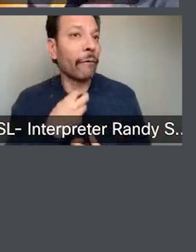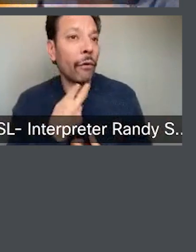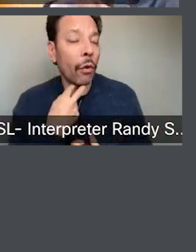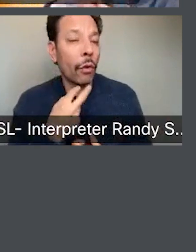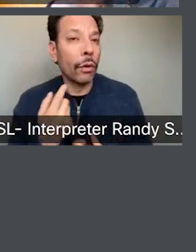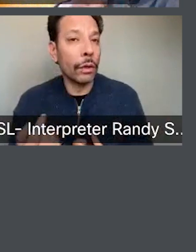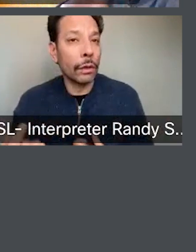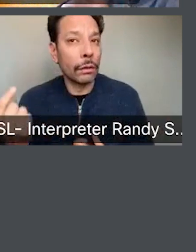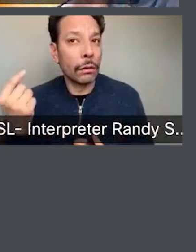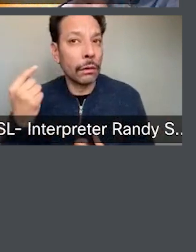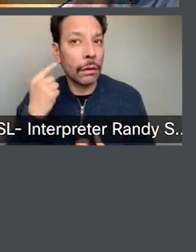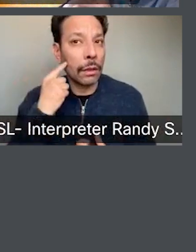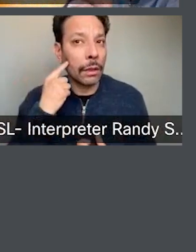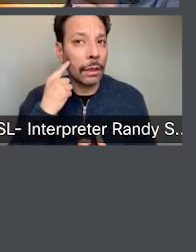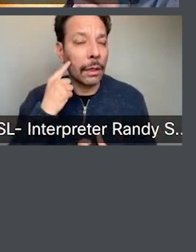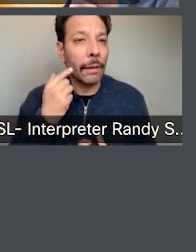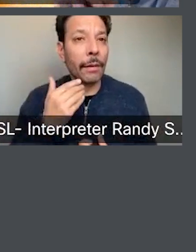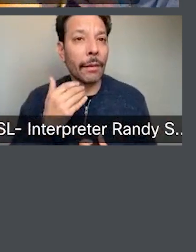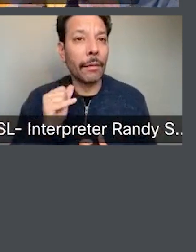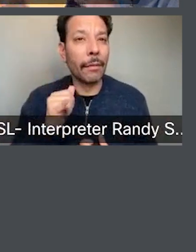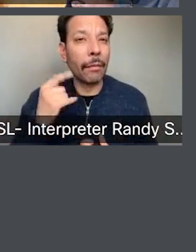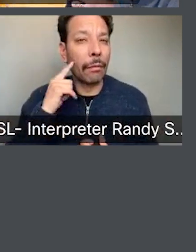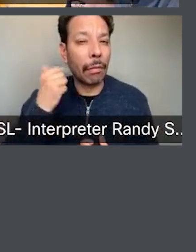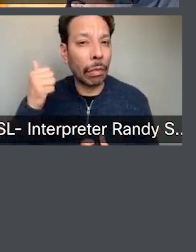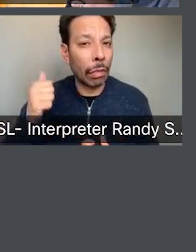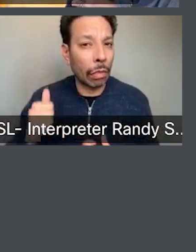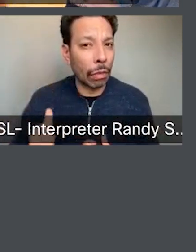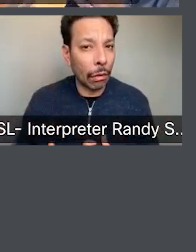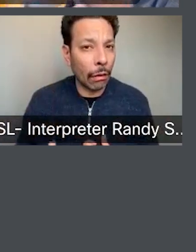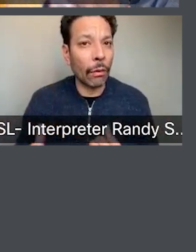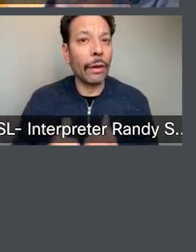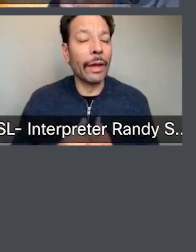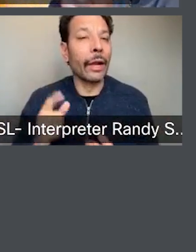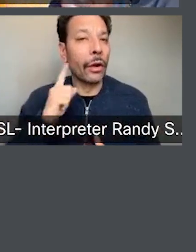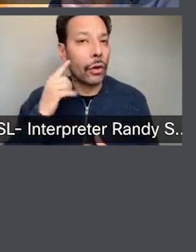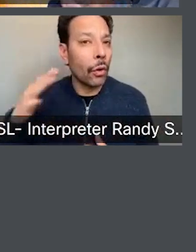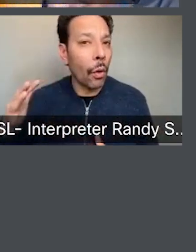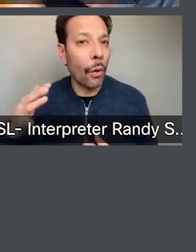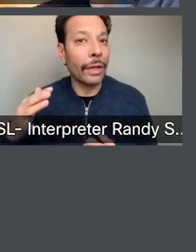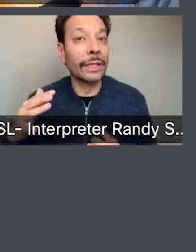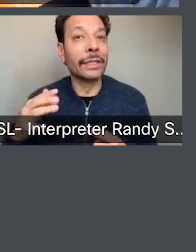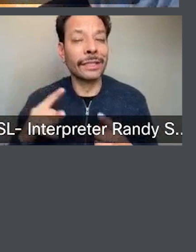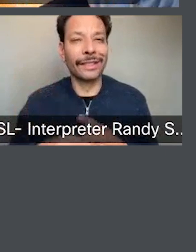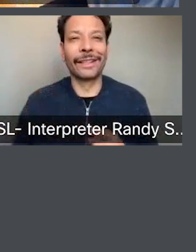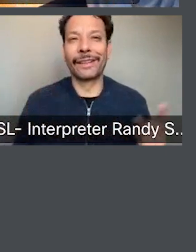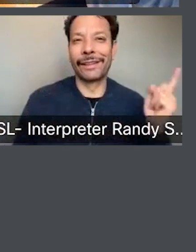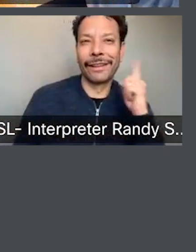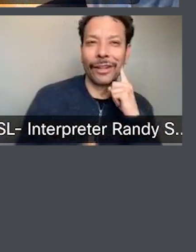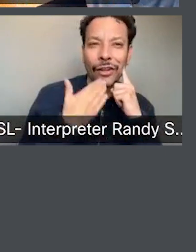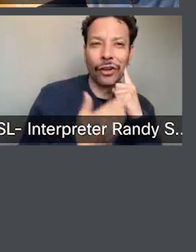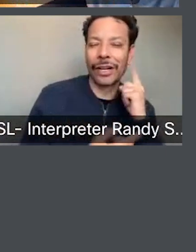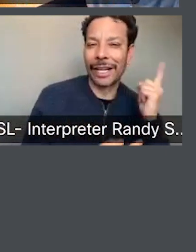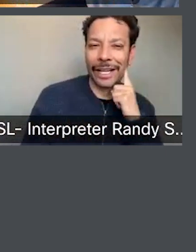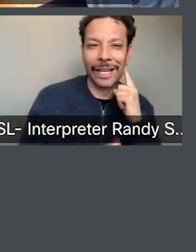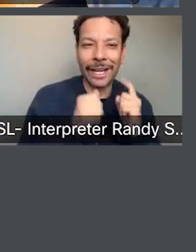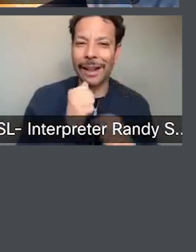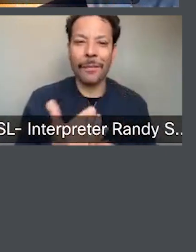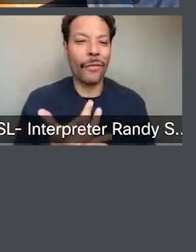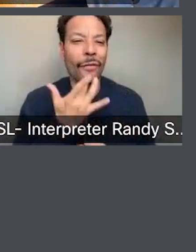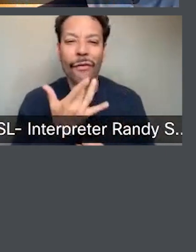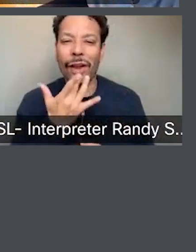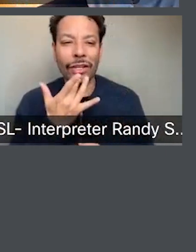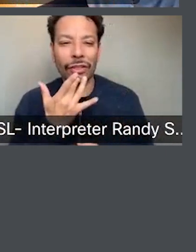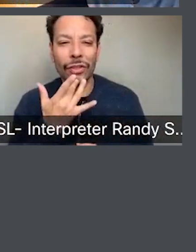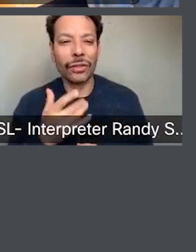their poorer ear with noise to their good ear. So that is not a preferential seating condition. That's